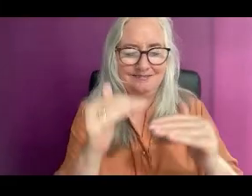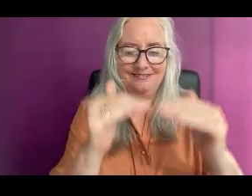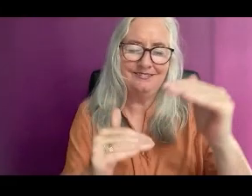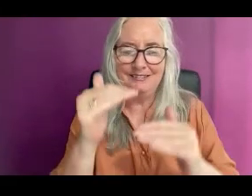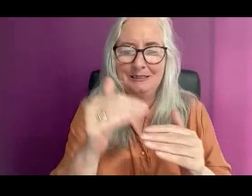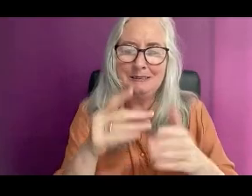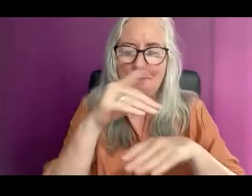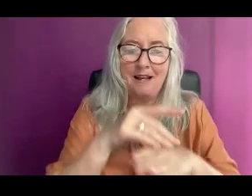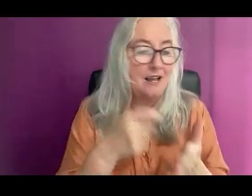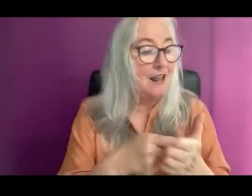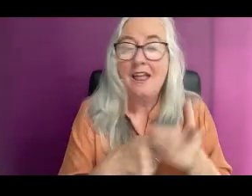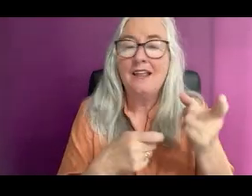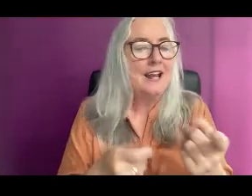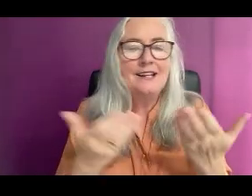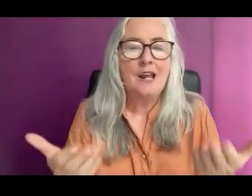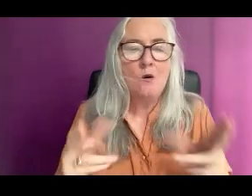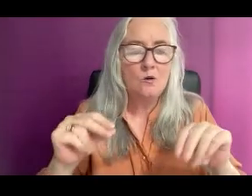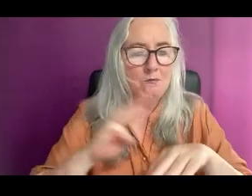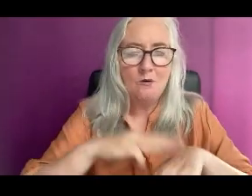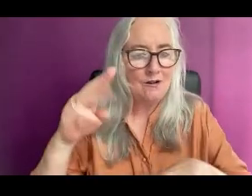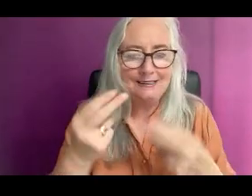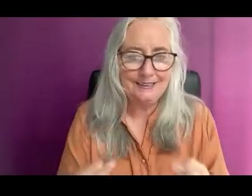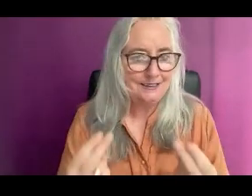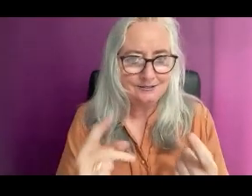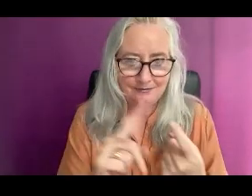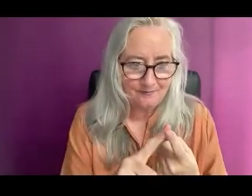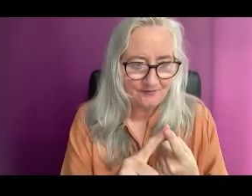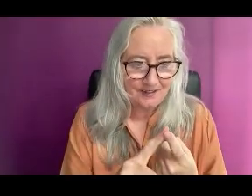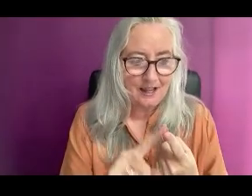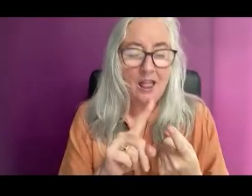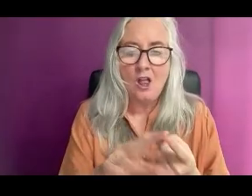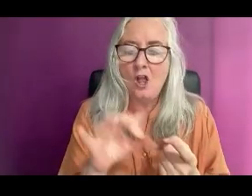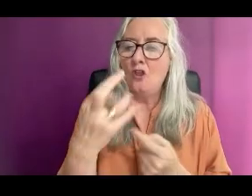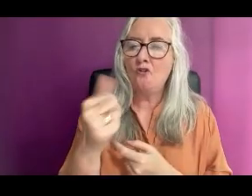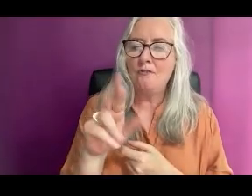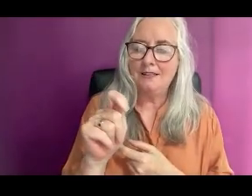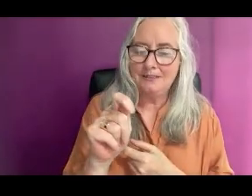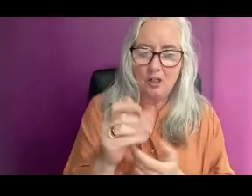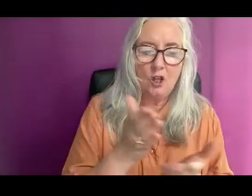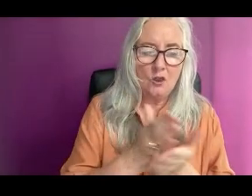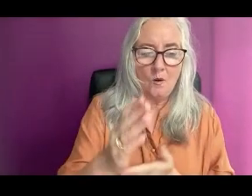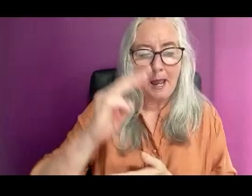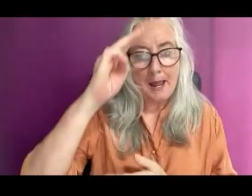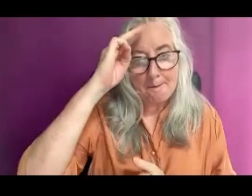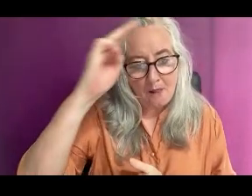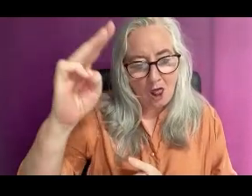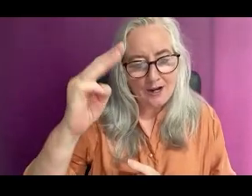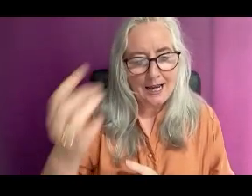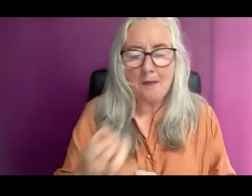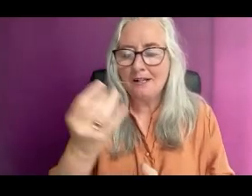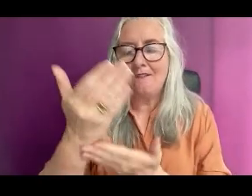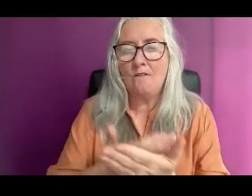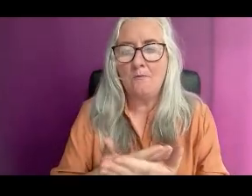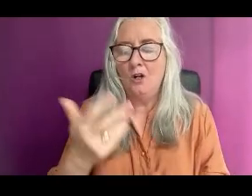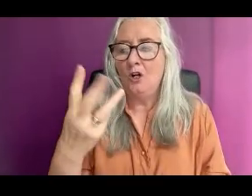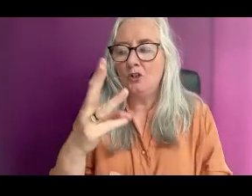That's no longer the case. And this grant is now applied for through the employer application form only. So it's